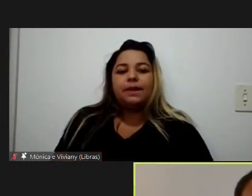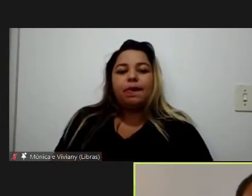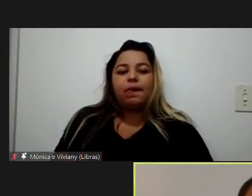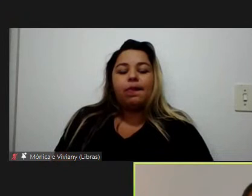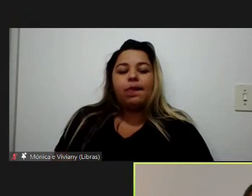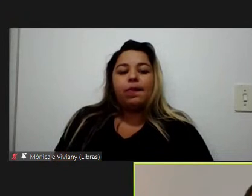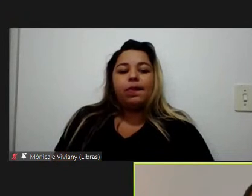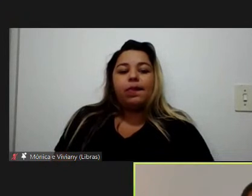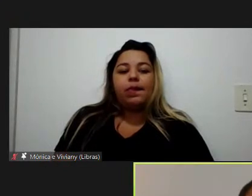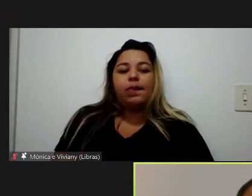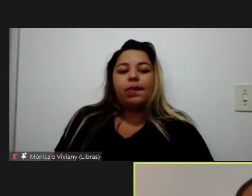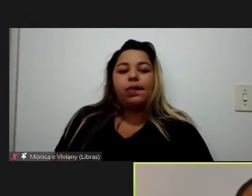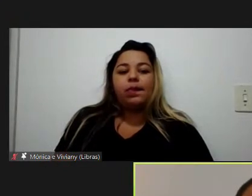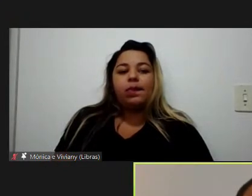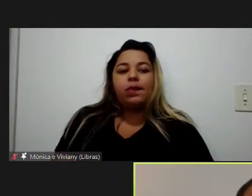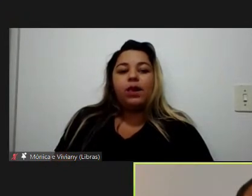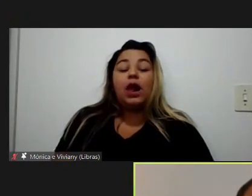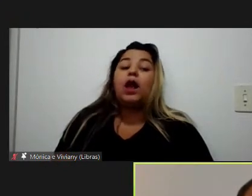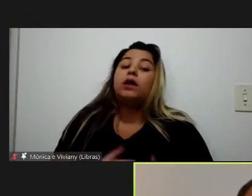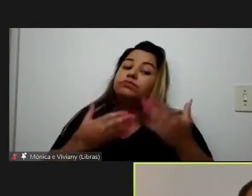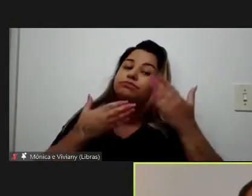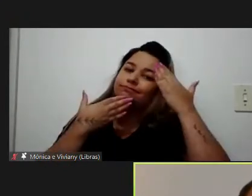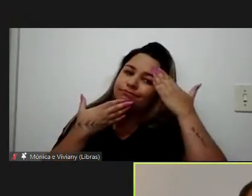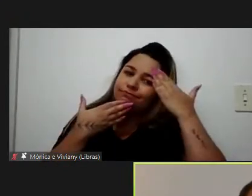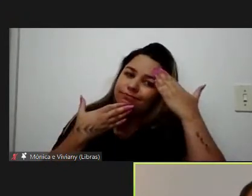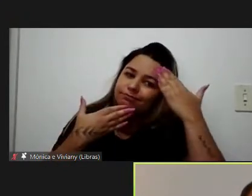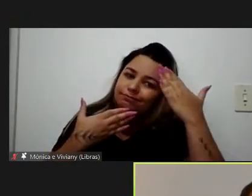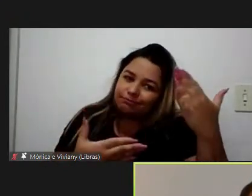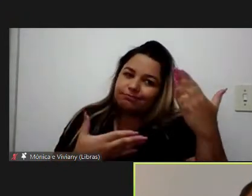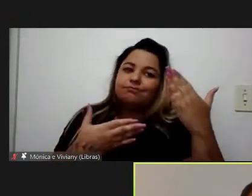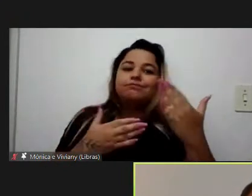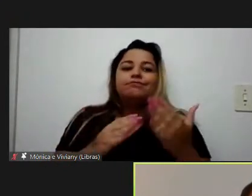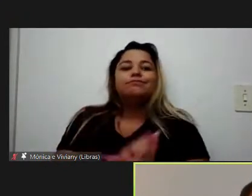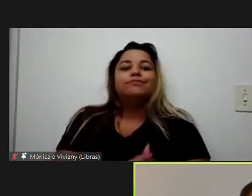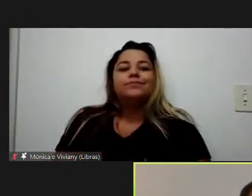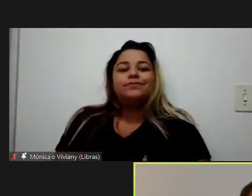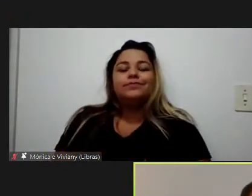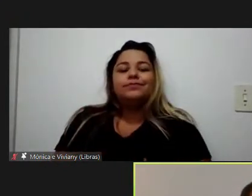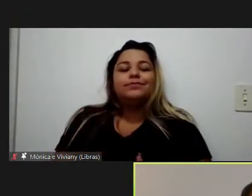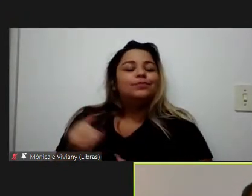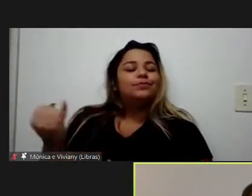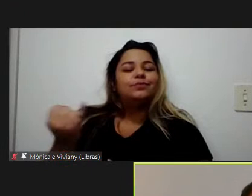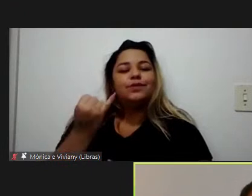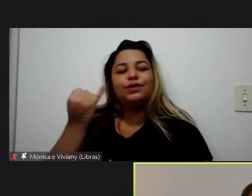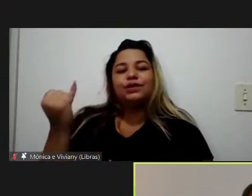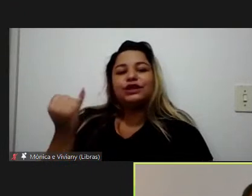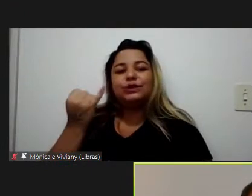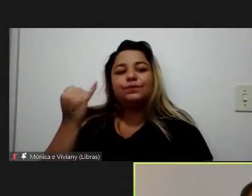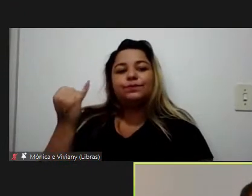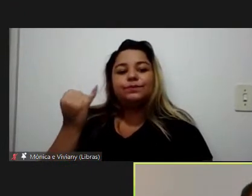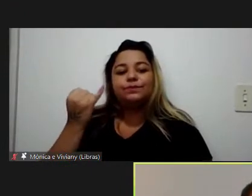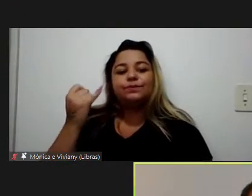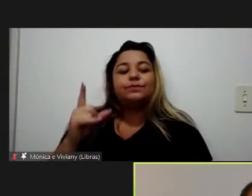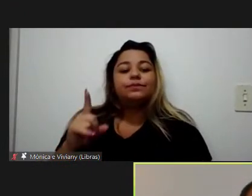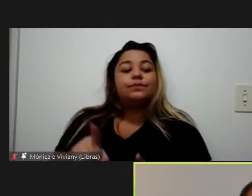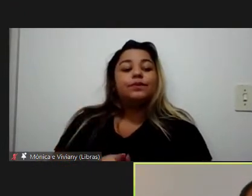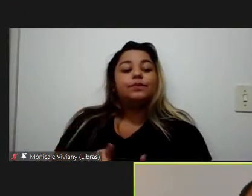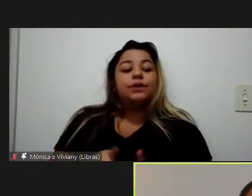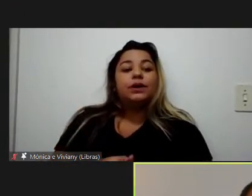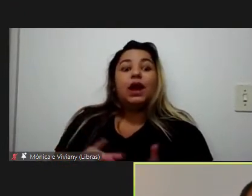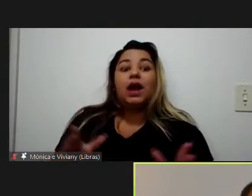Thank you very much for these important questions, and it was really exciting also to hear the